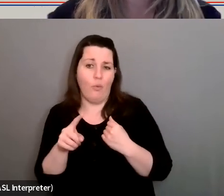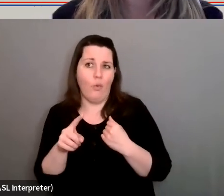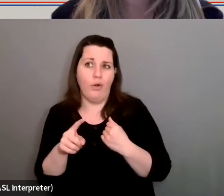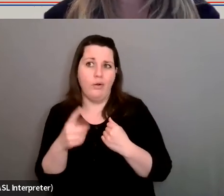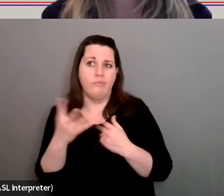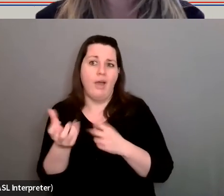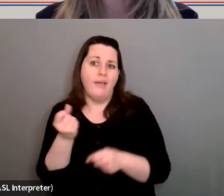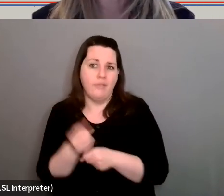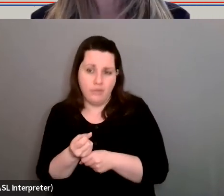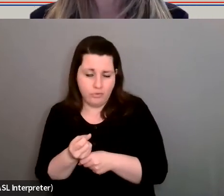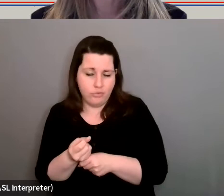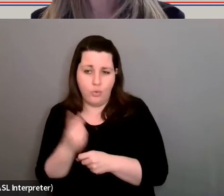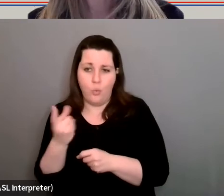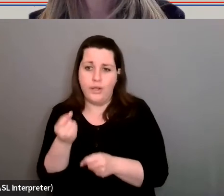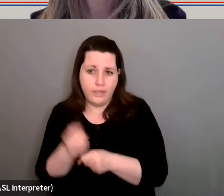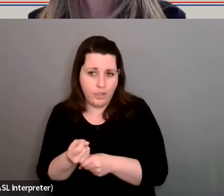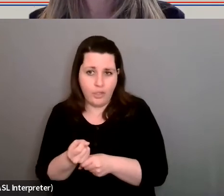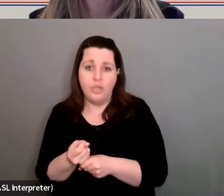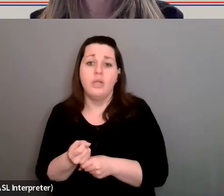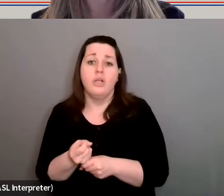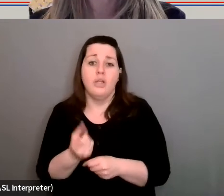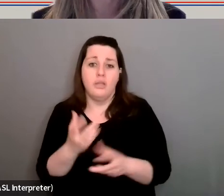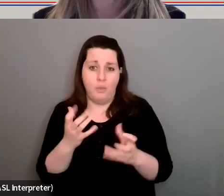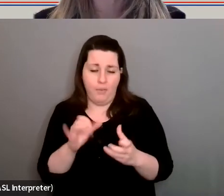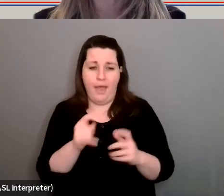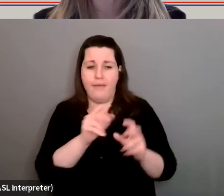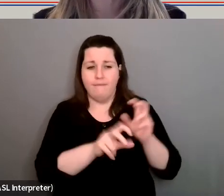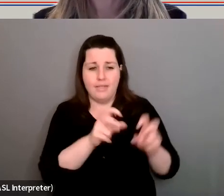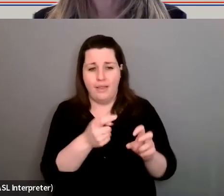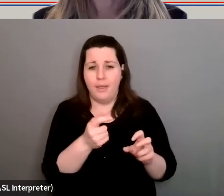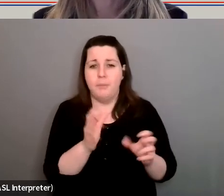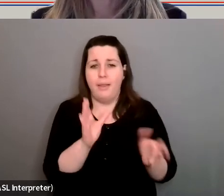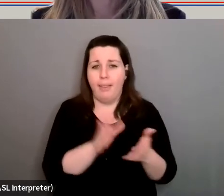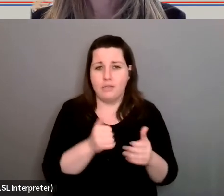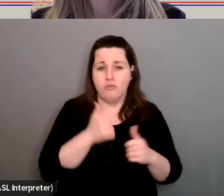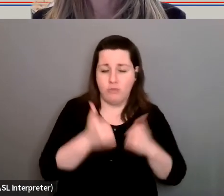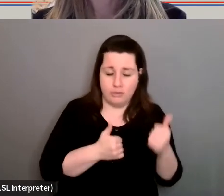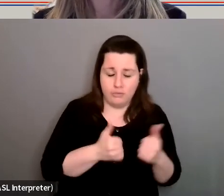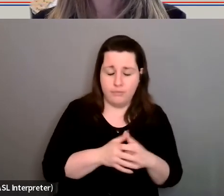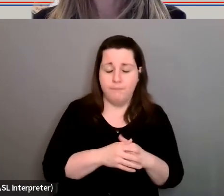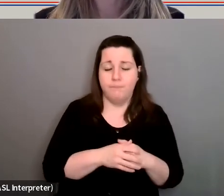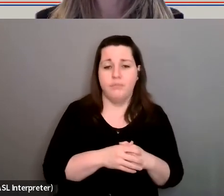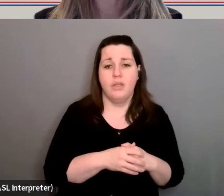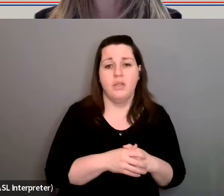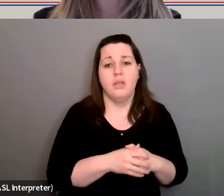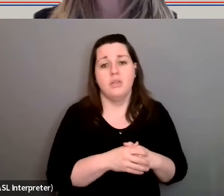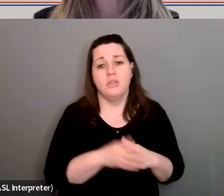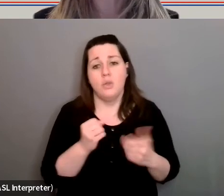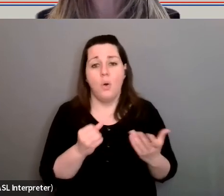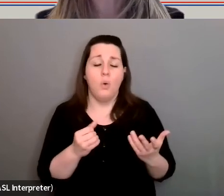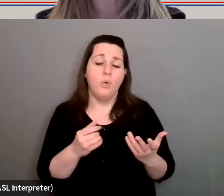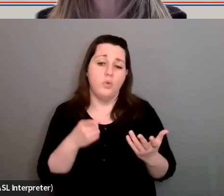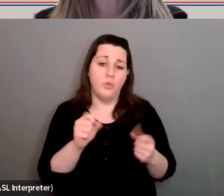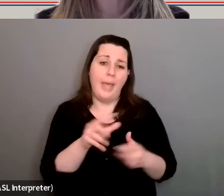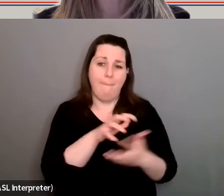down the road or 1 year down the road. And they want that invested a little less aggressive, a little more conservatively. So you can mix